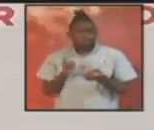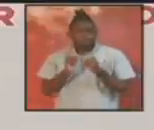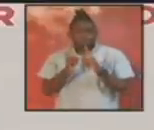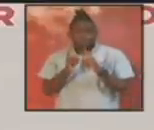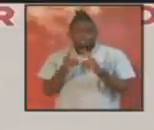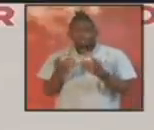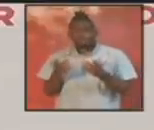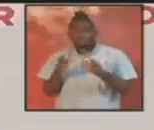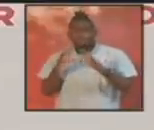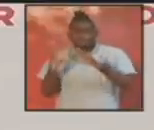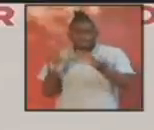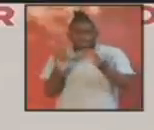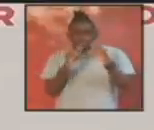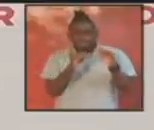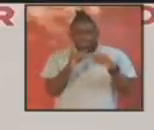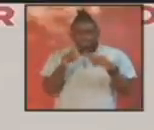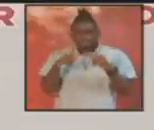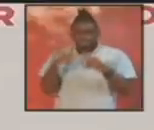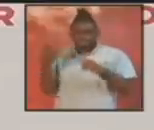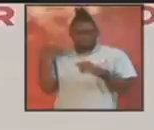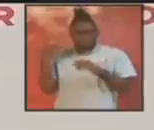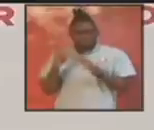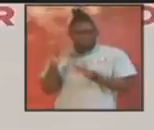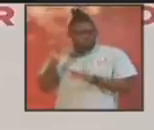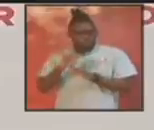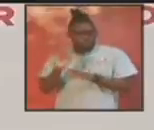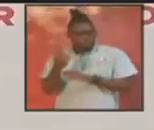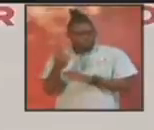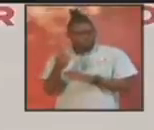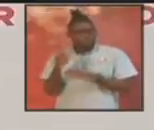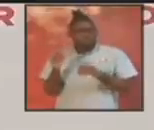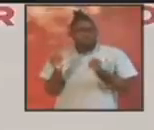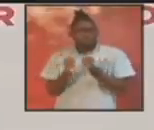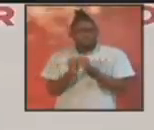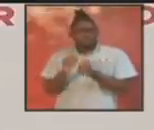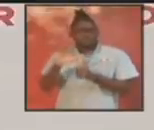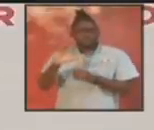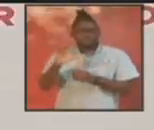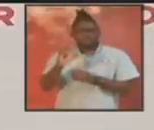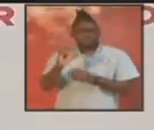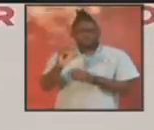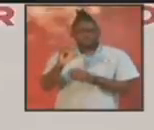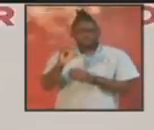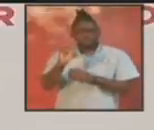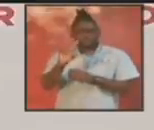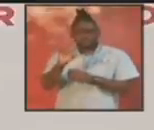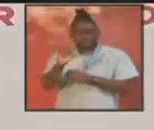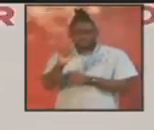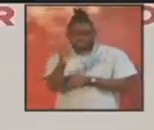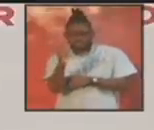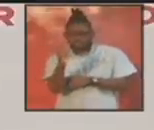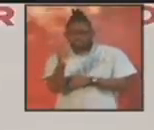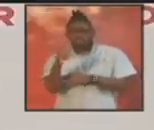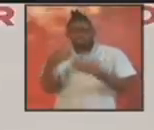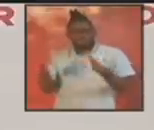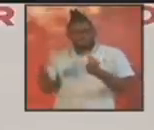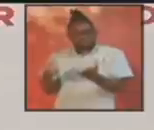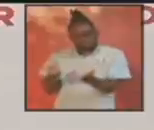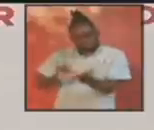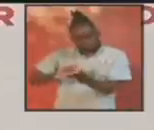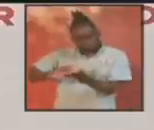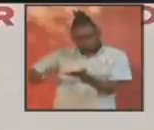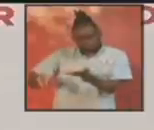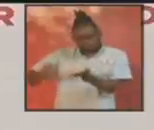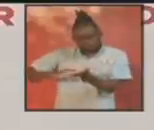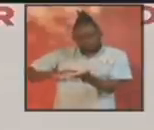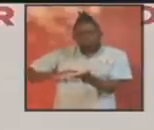October 1st. We have the COVAX facility, which we had signed the agreement on September 18th of 2020. We noted that the first